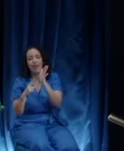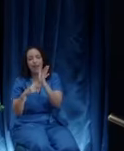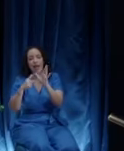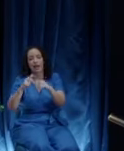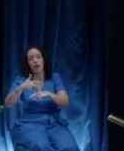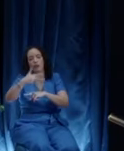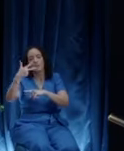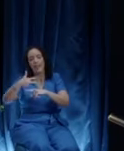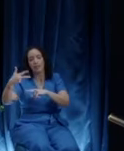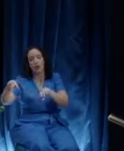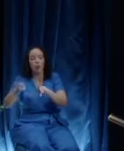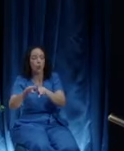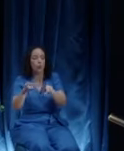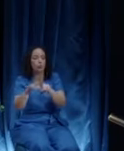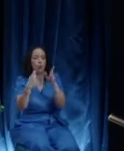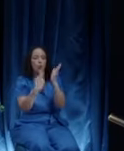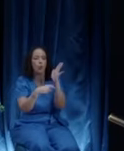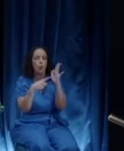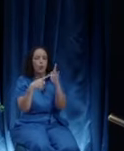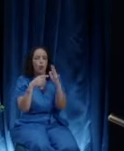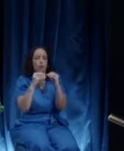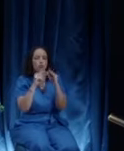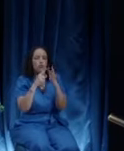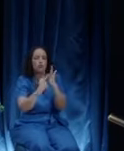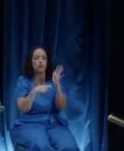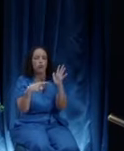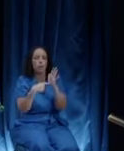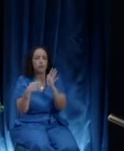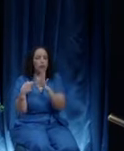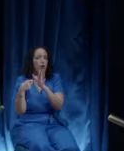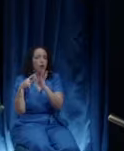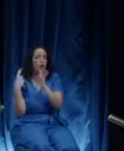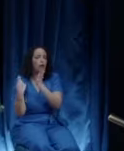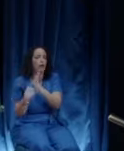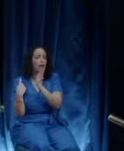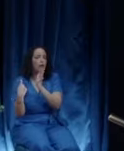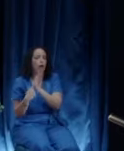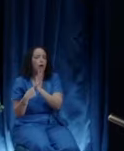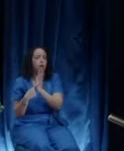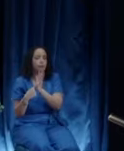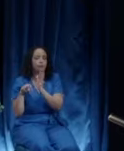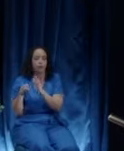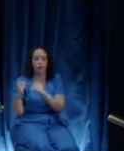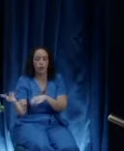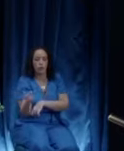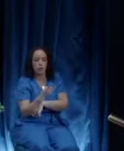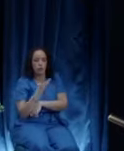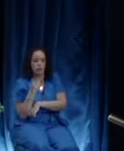Carr, Earl of Somerset. Mm. I think that there, and the period that covers with